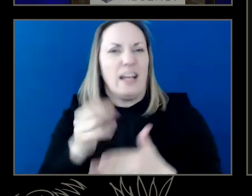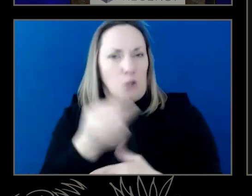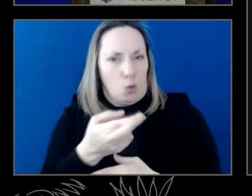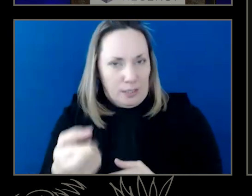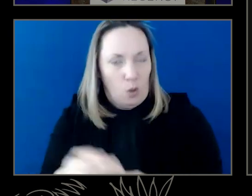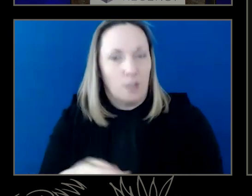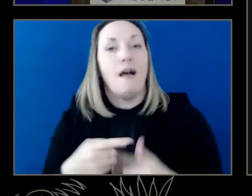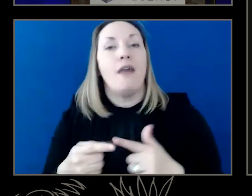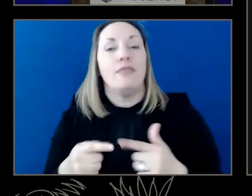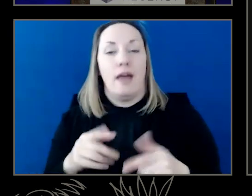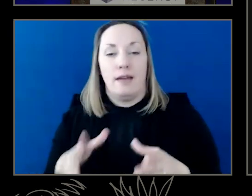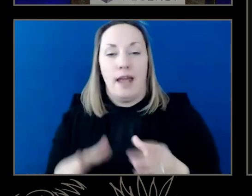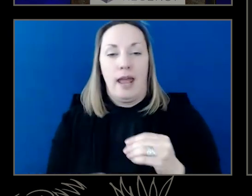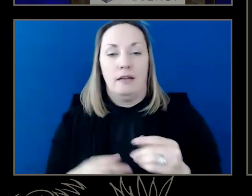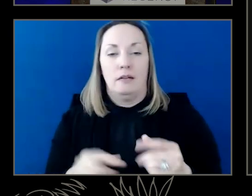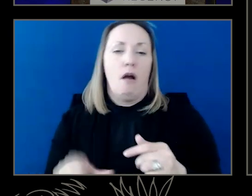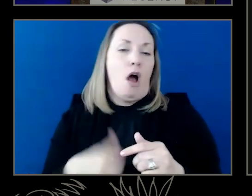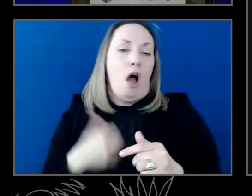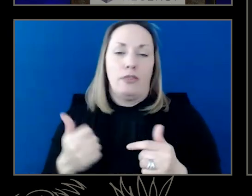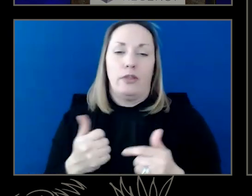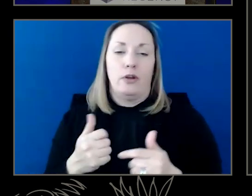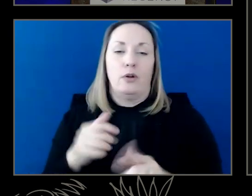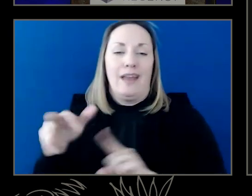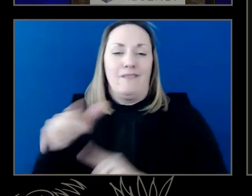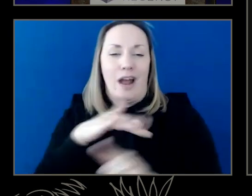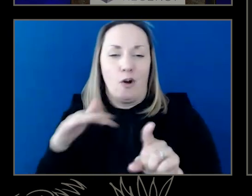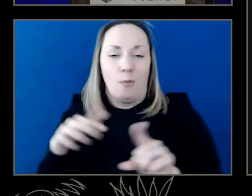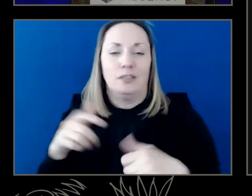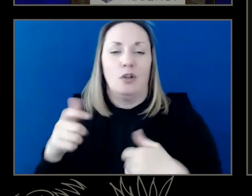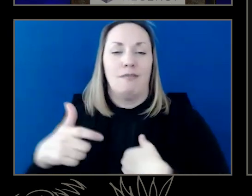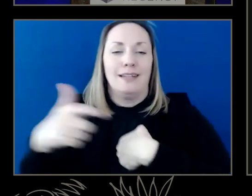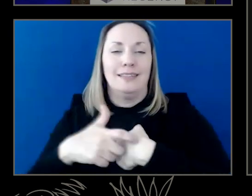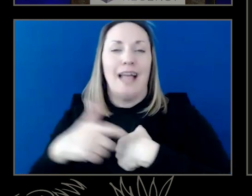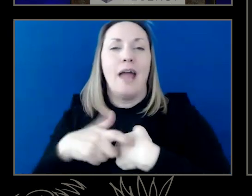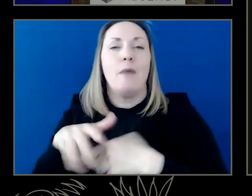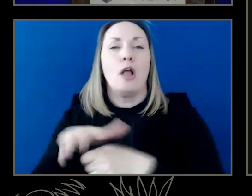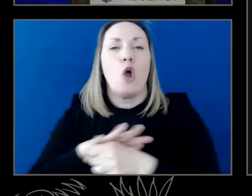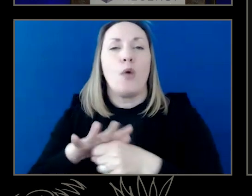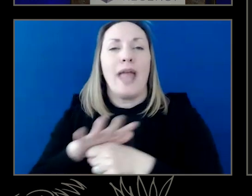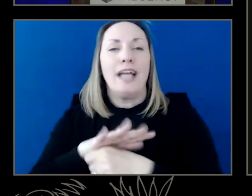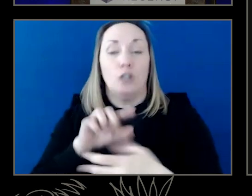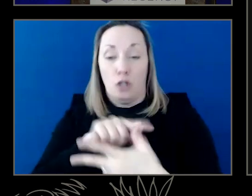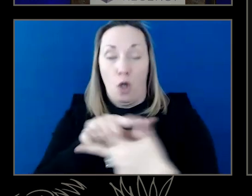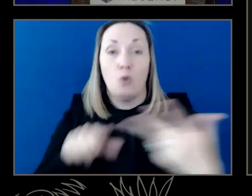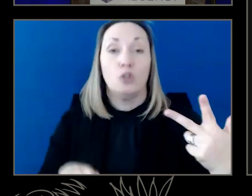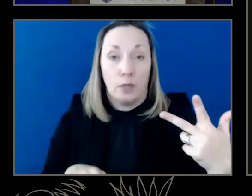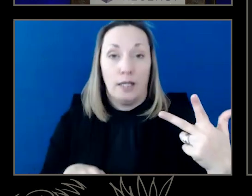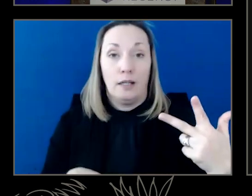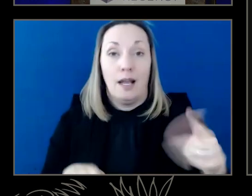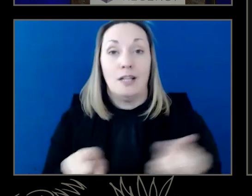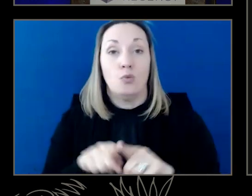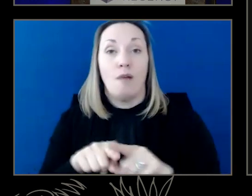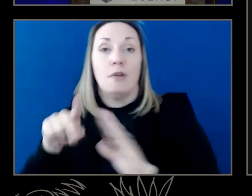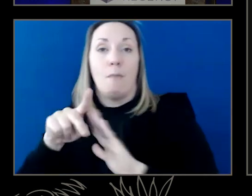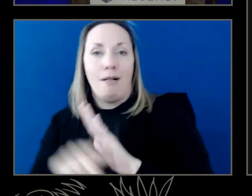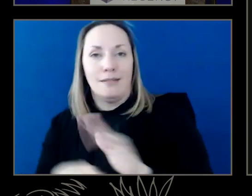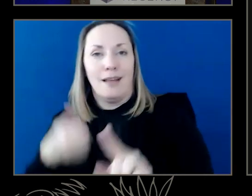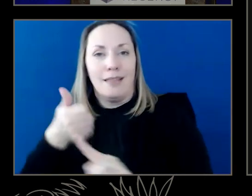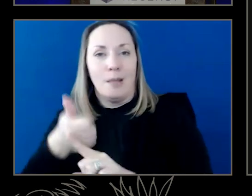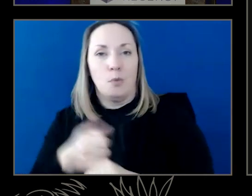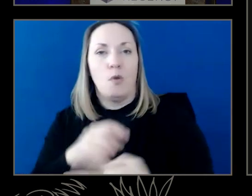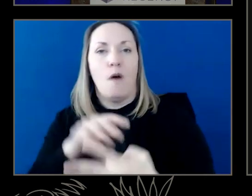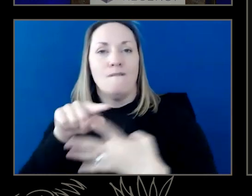and environmental attributes like time and location. So these three components, along with the policies themselves, are the 4